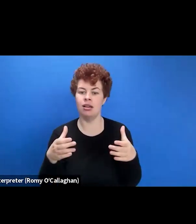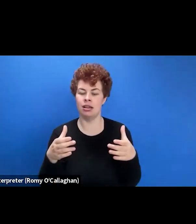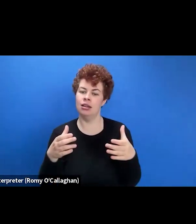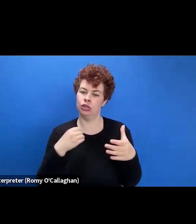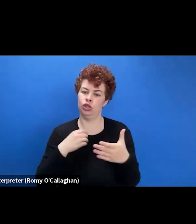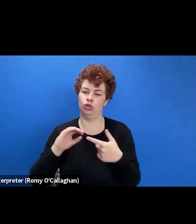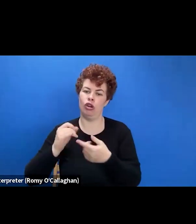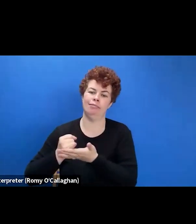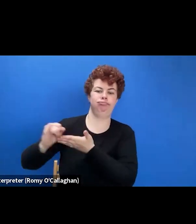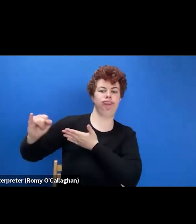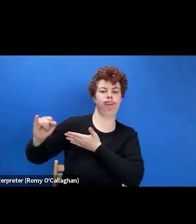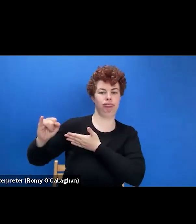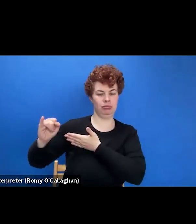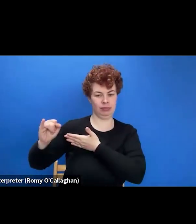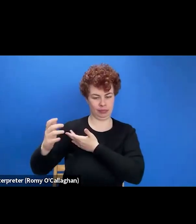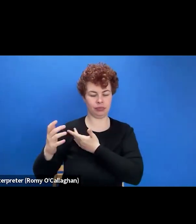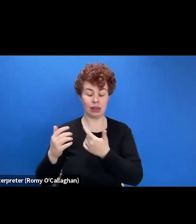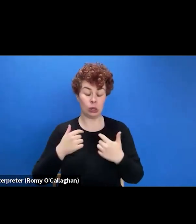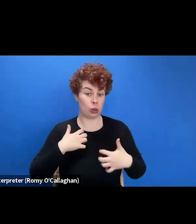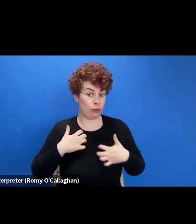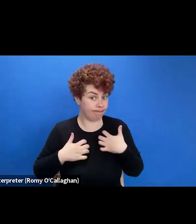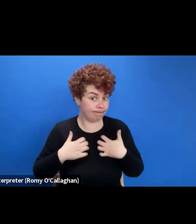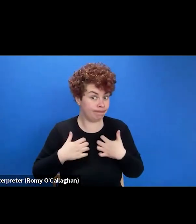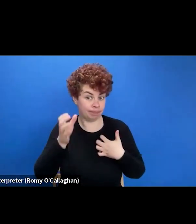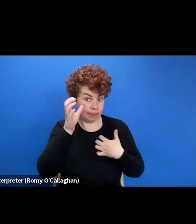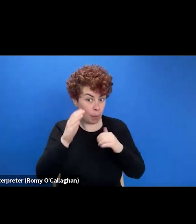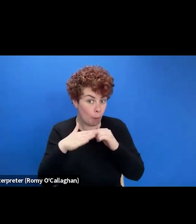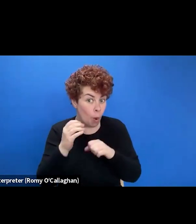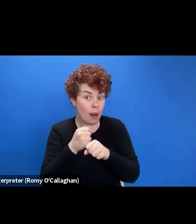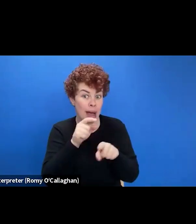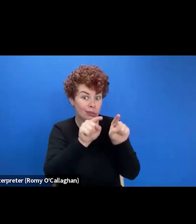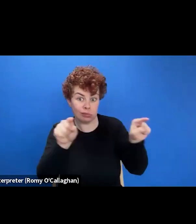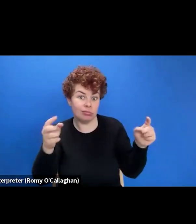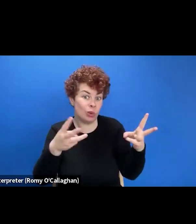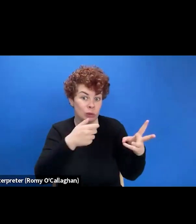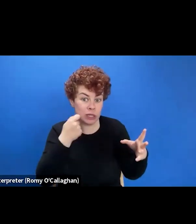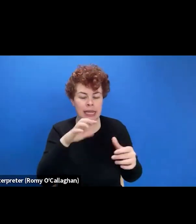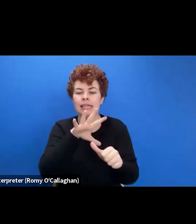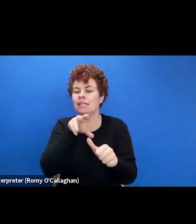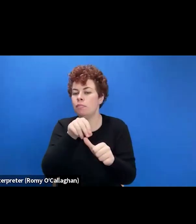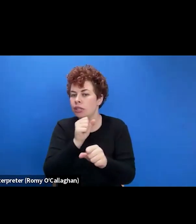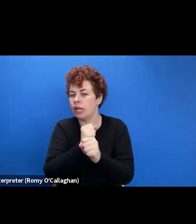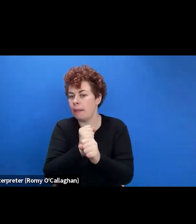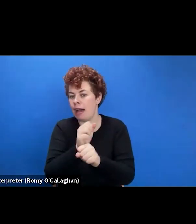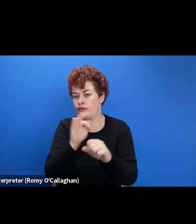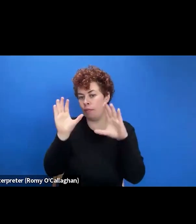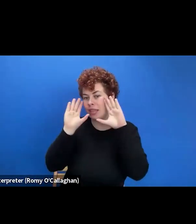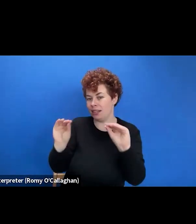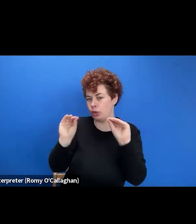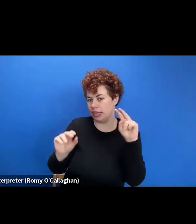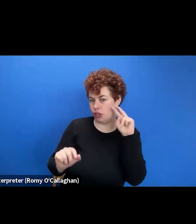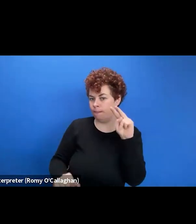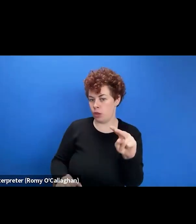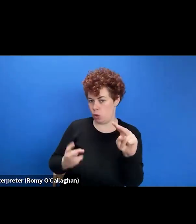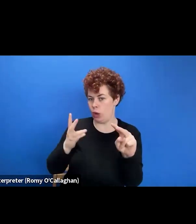a bigger movement. So keen to hear more about what everyone has to say, particularly from the educational point of view,